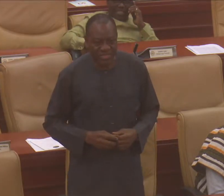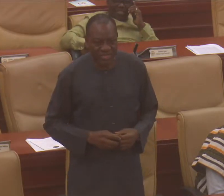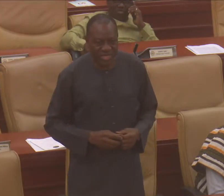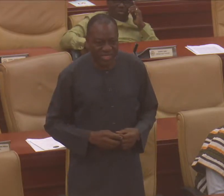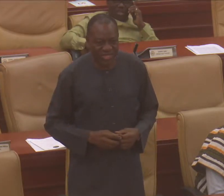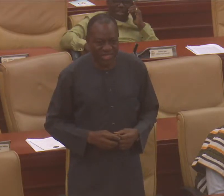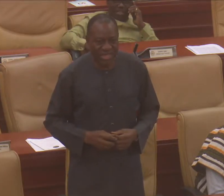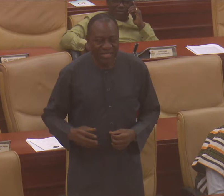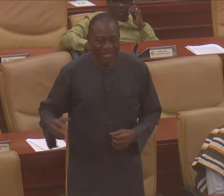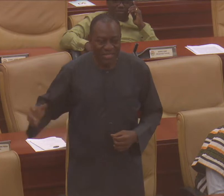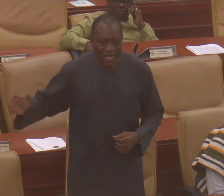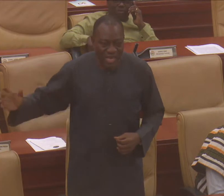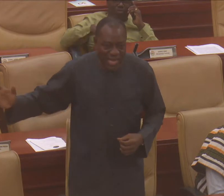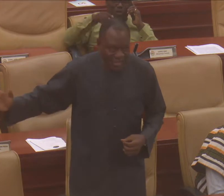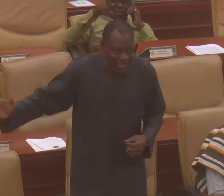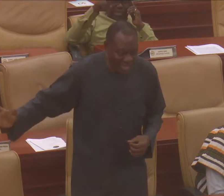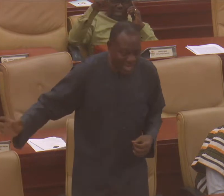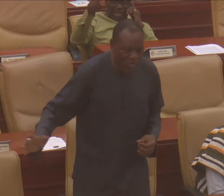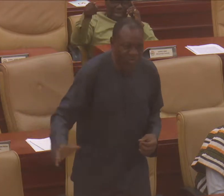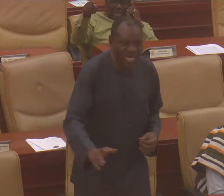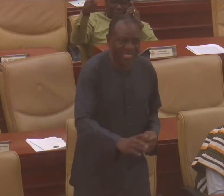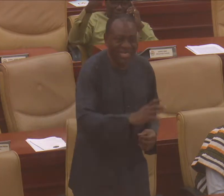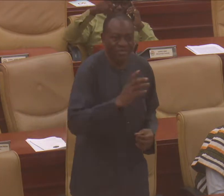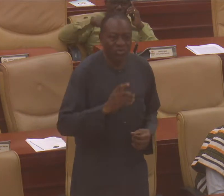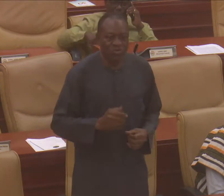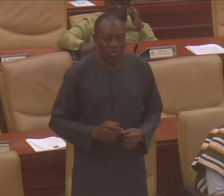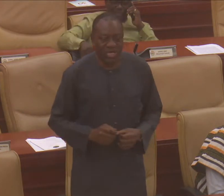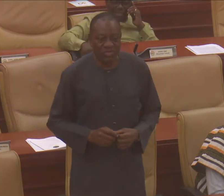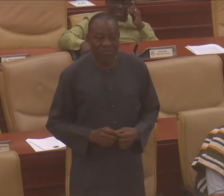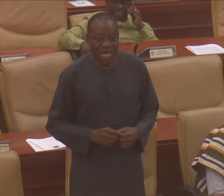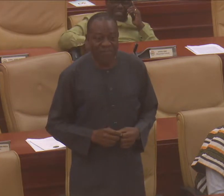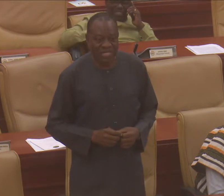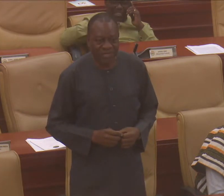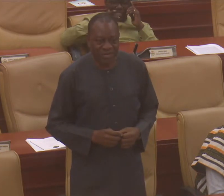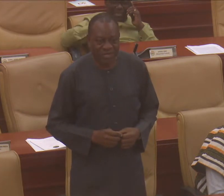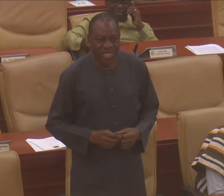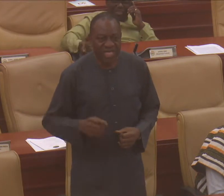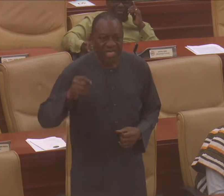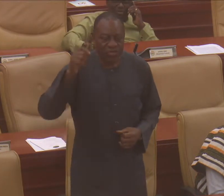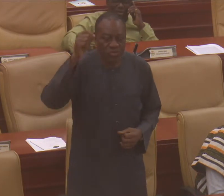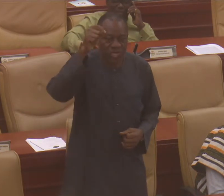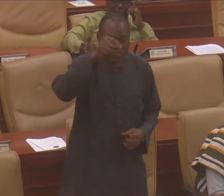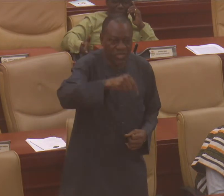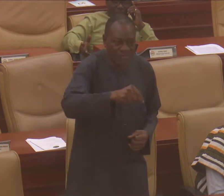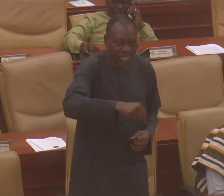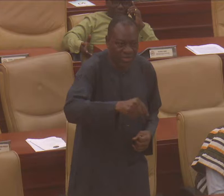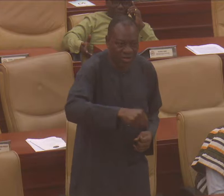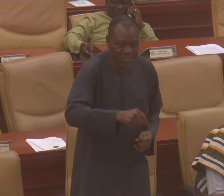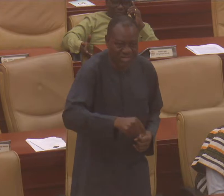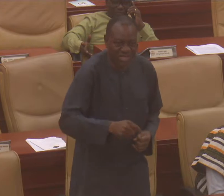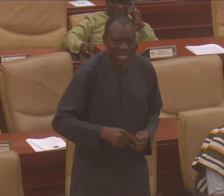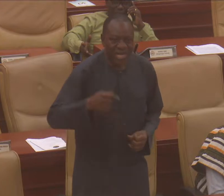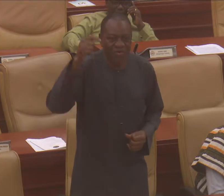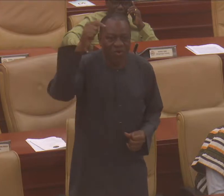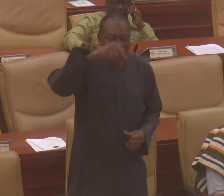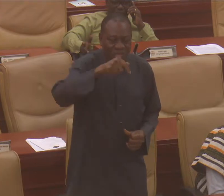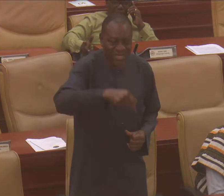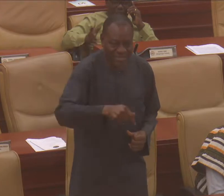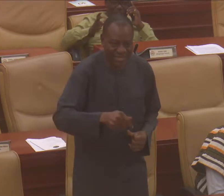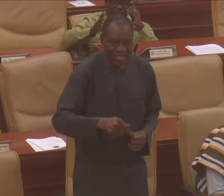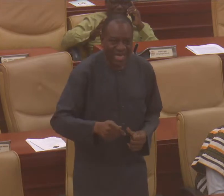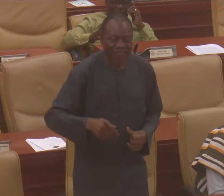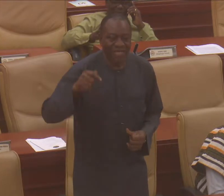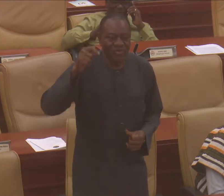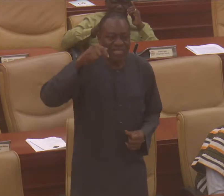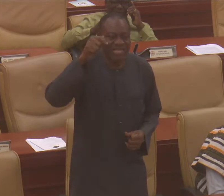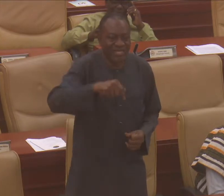electricity generation, and it accumulated in doomsday in John Mahama's period. He took responsibility of it and worked with